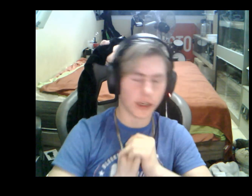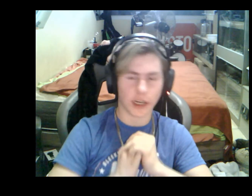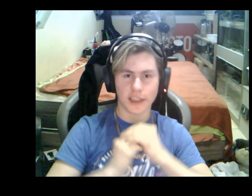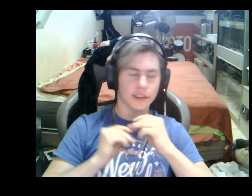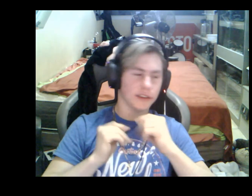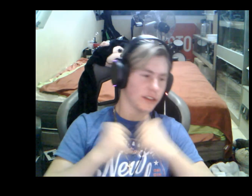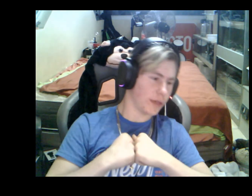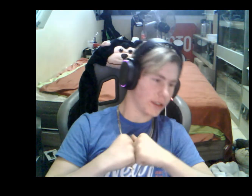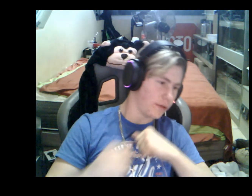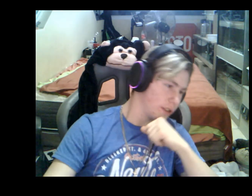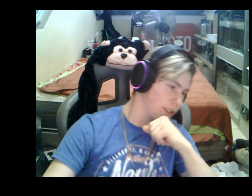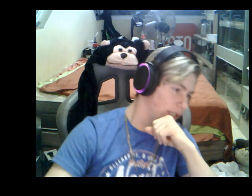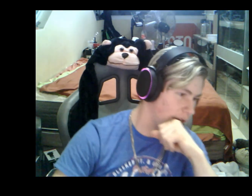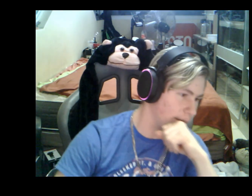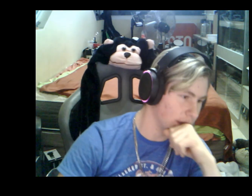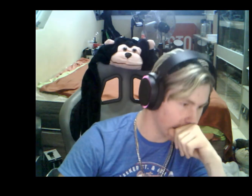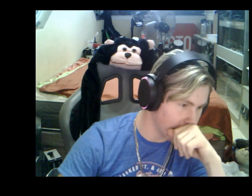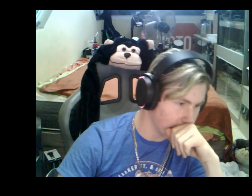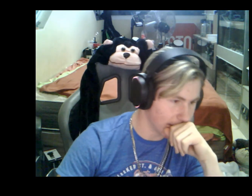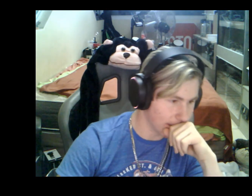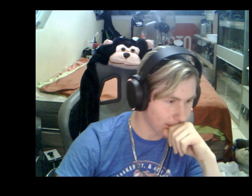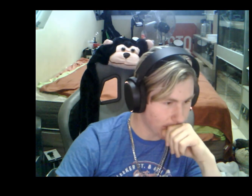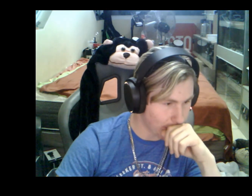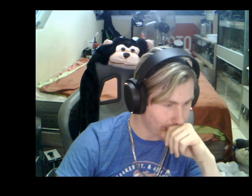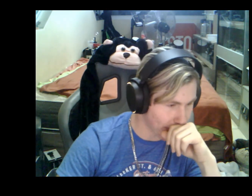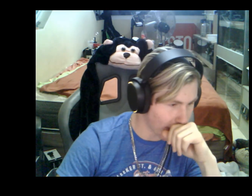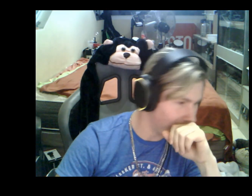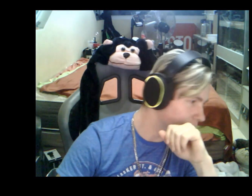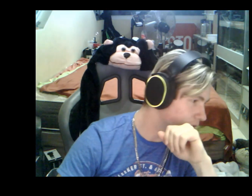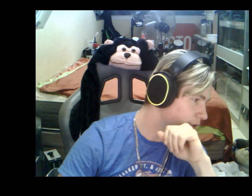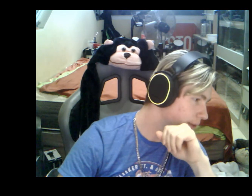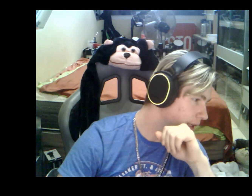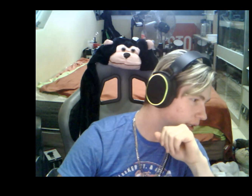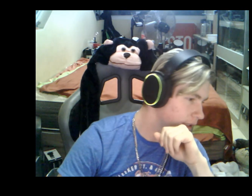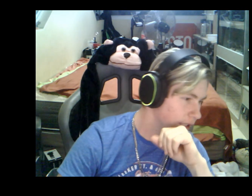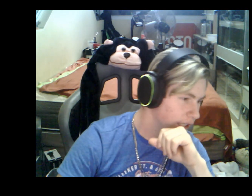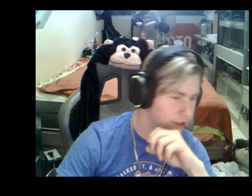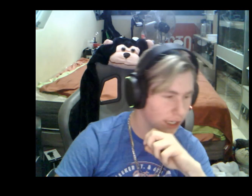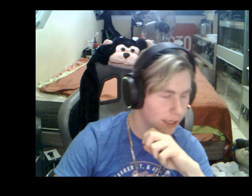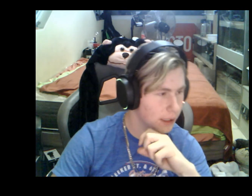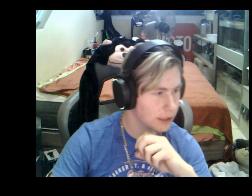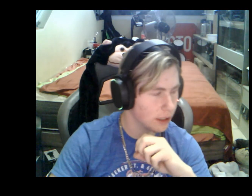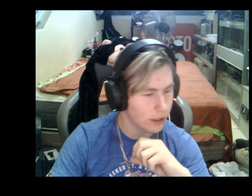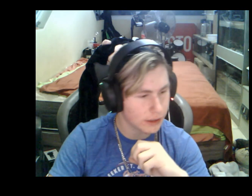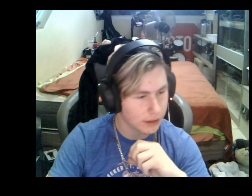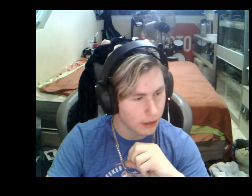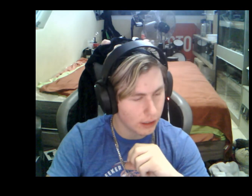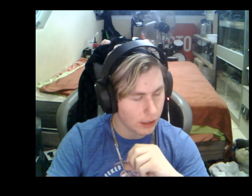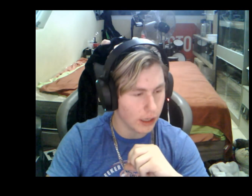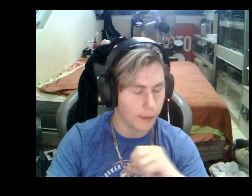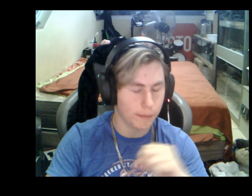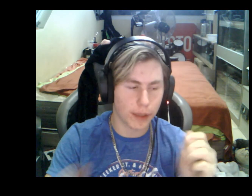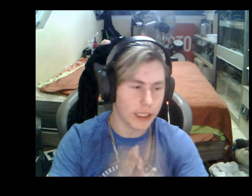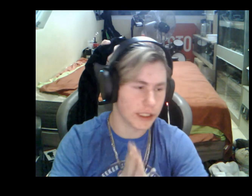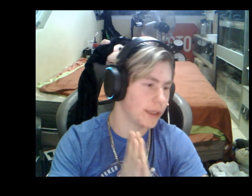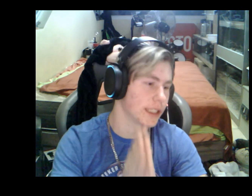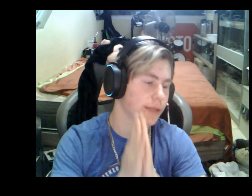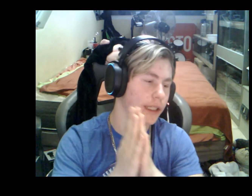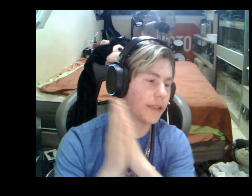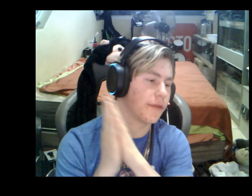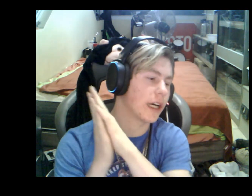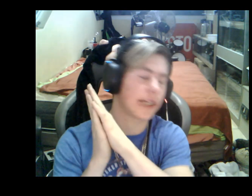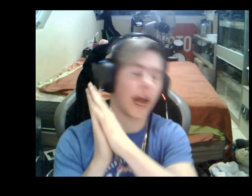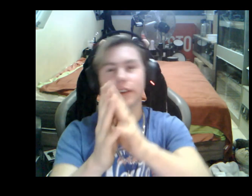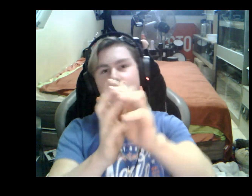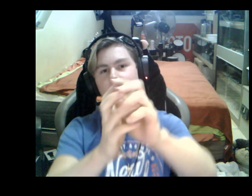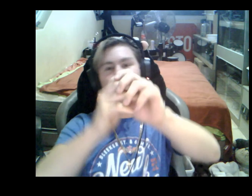thank you guys so much for watching. I'm gonna end the stream here. It really means a lot. Please, please, please,